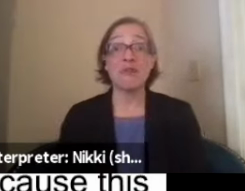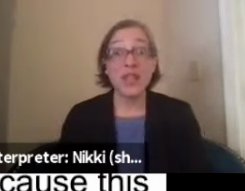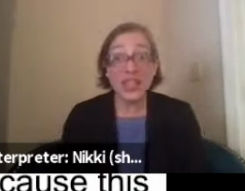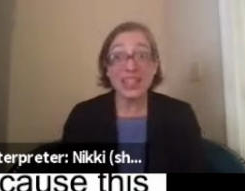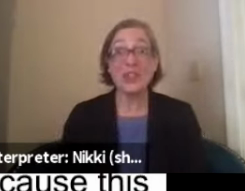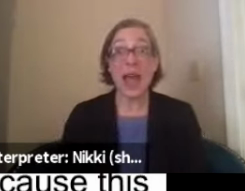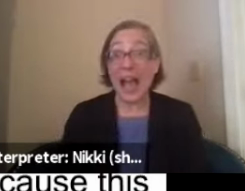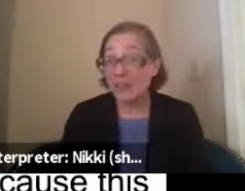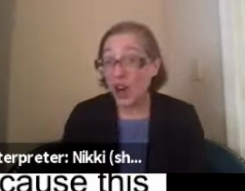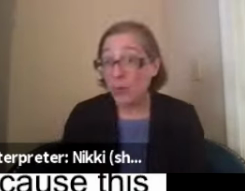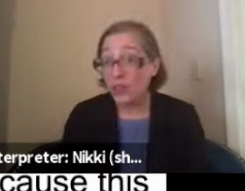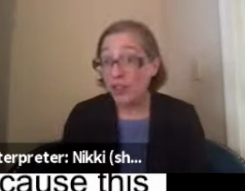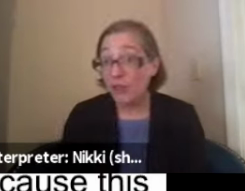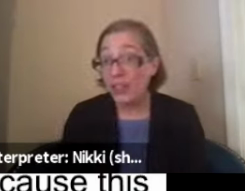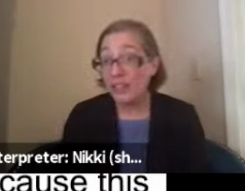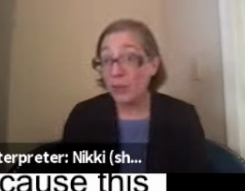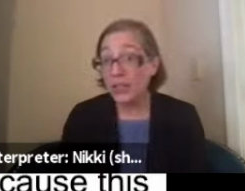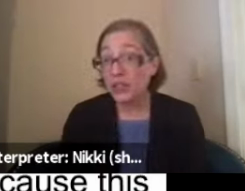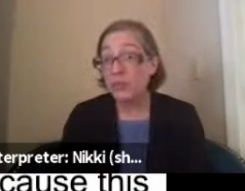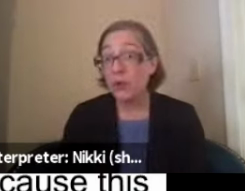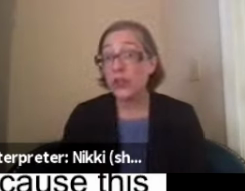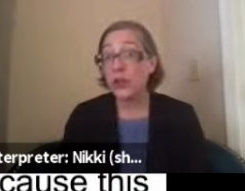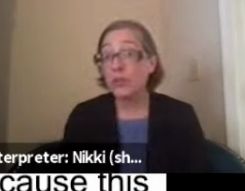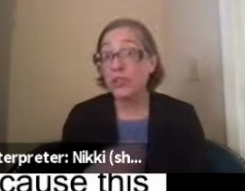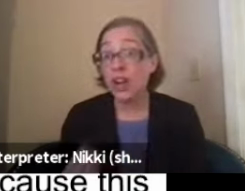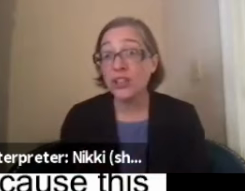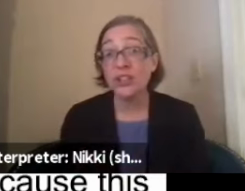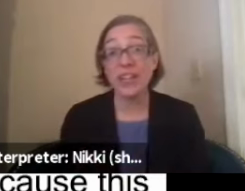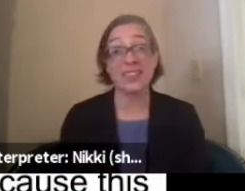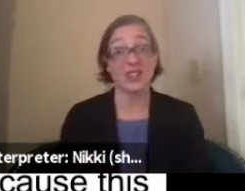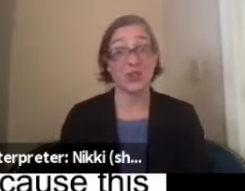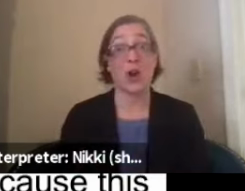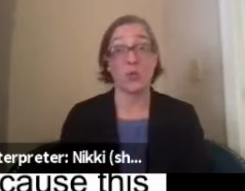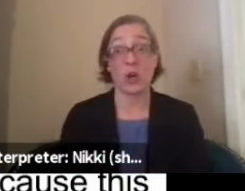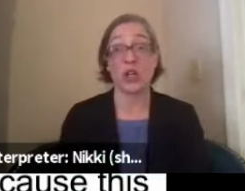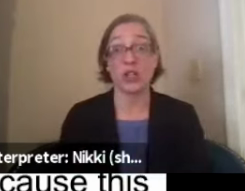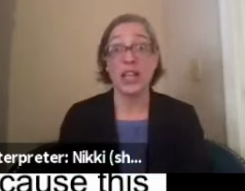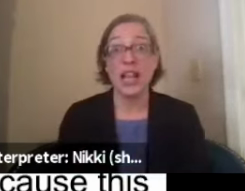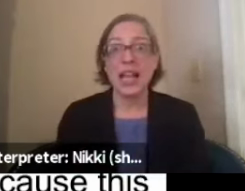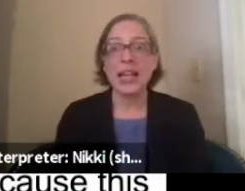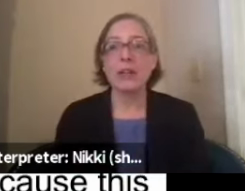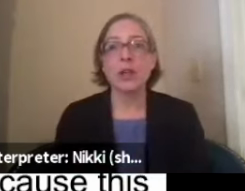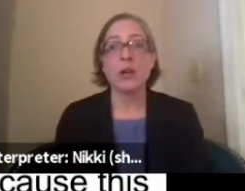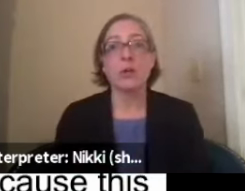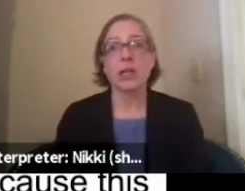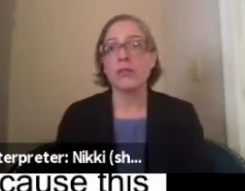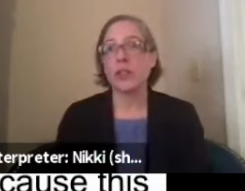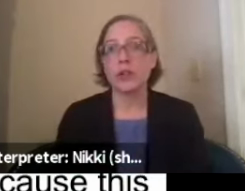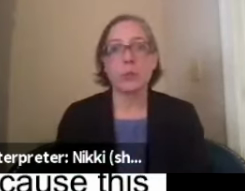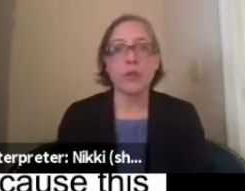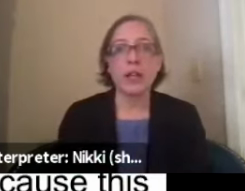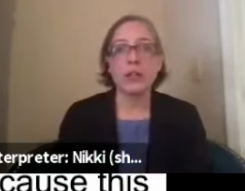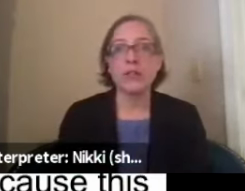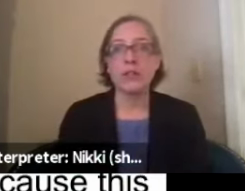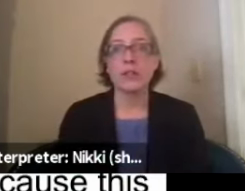that feeling that you have to arm yourself with information before you go to the doctor, that's a strong word. And I don't know if,